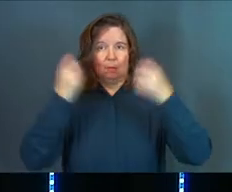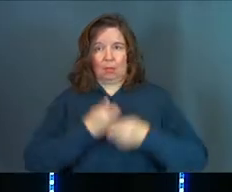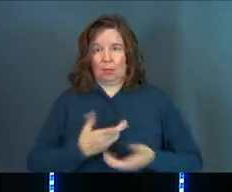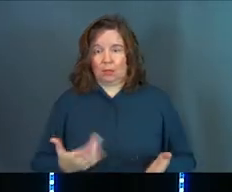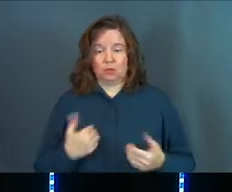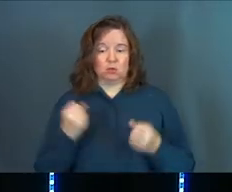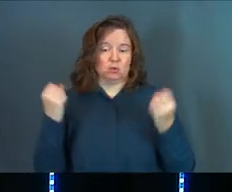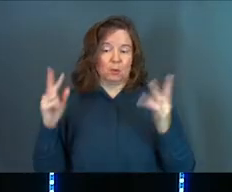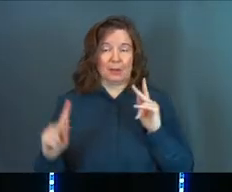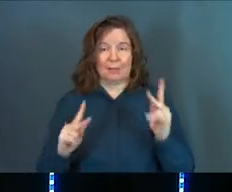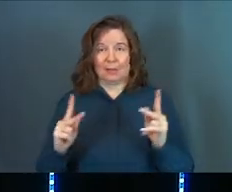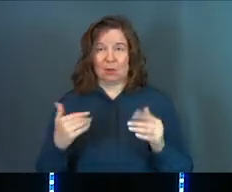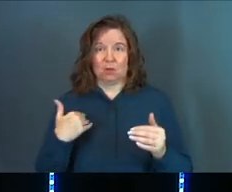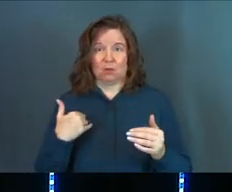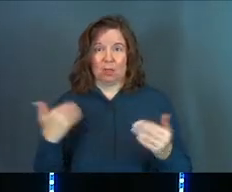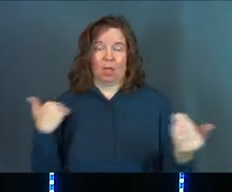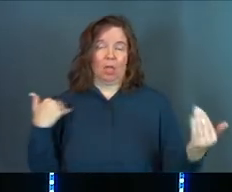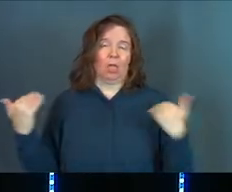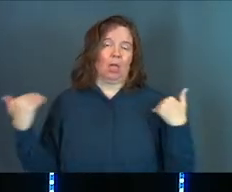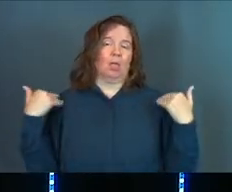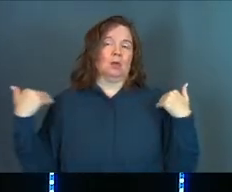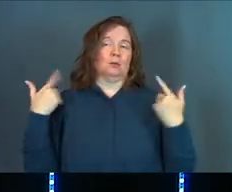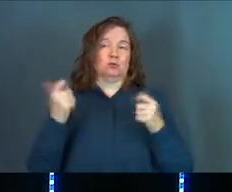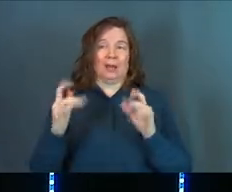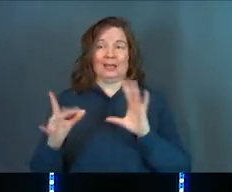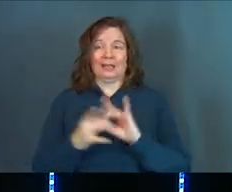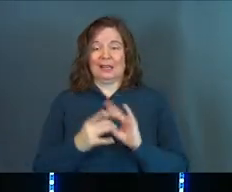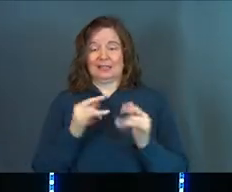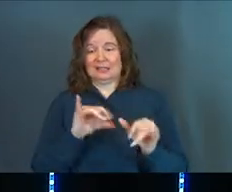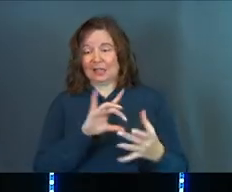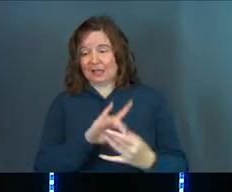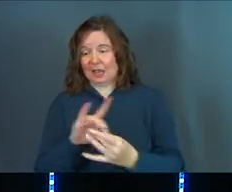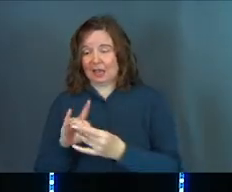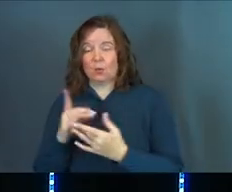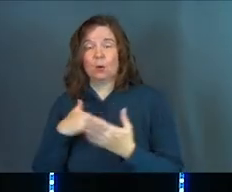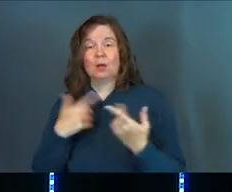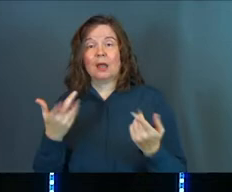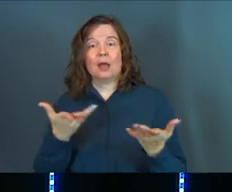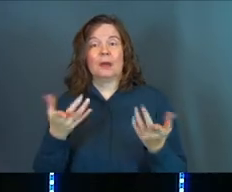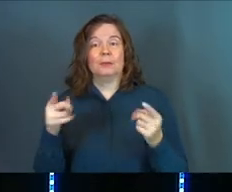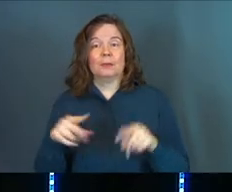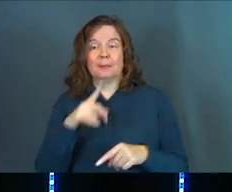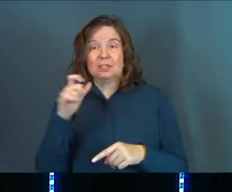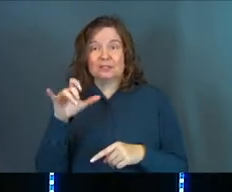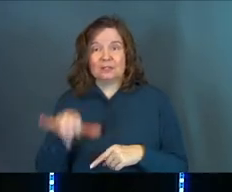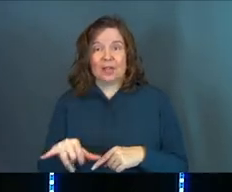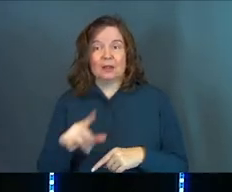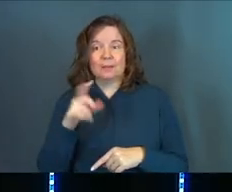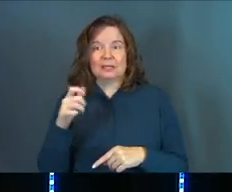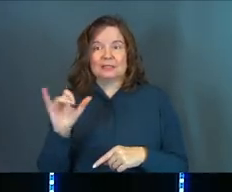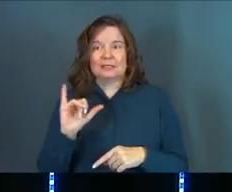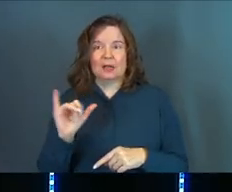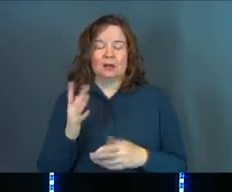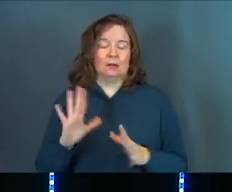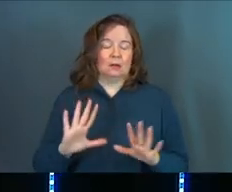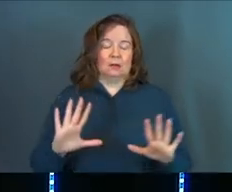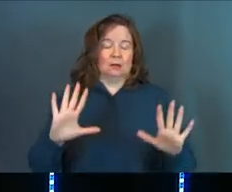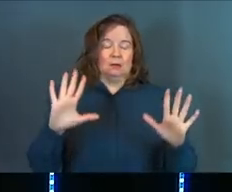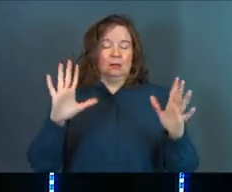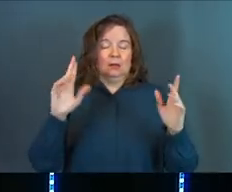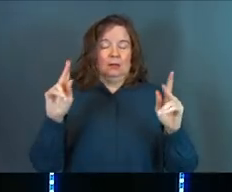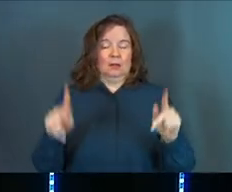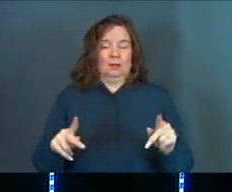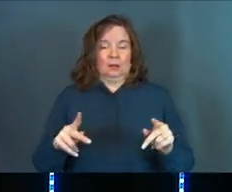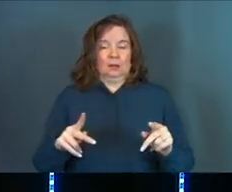And you've got so many people in your life that you're trying to connect with and stay connected with. And what you end up doing because of that, because it's like, oh my gosh, every